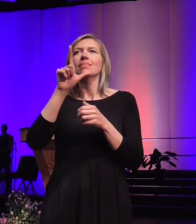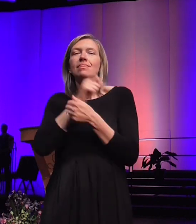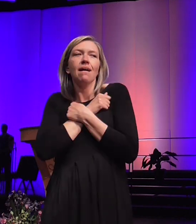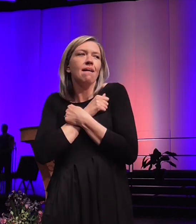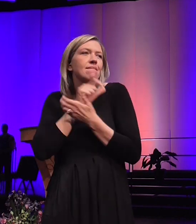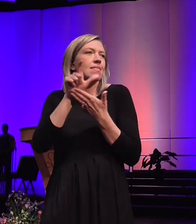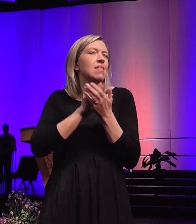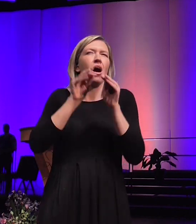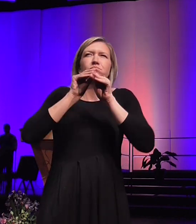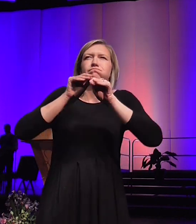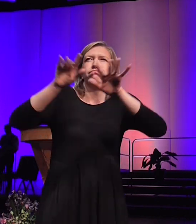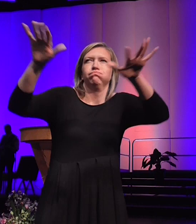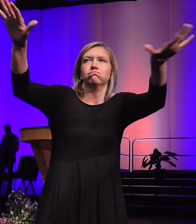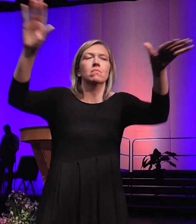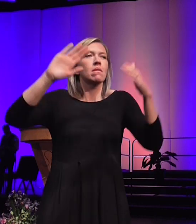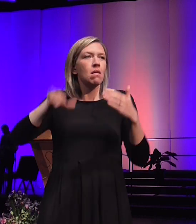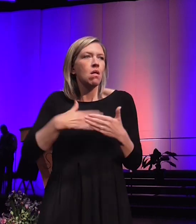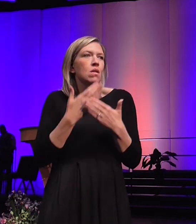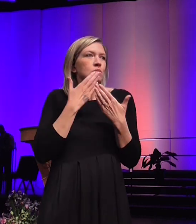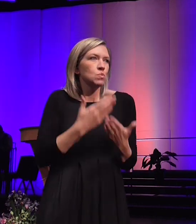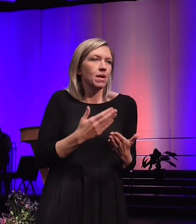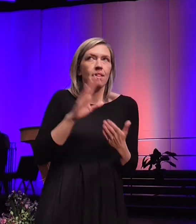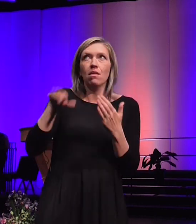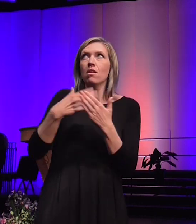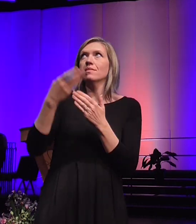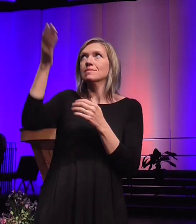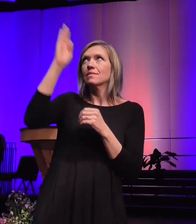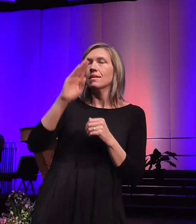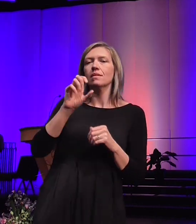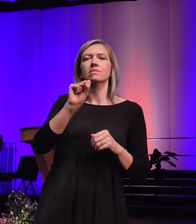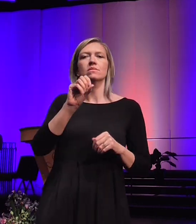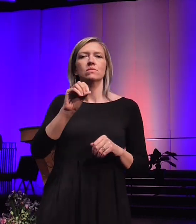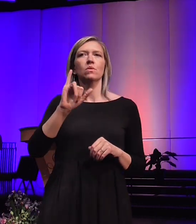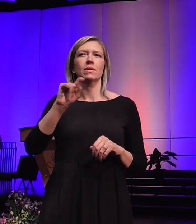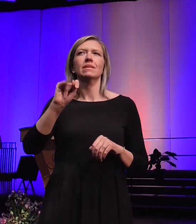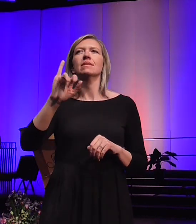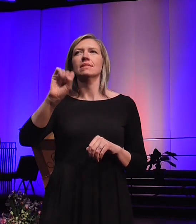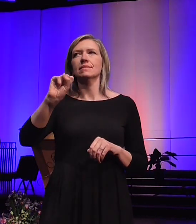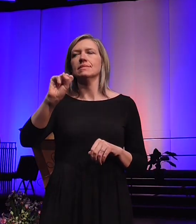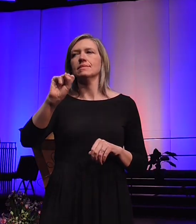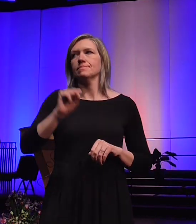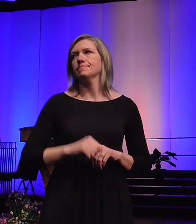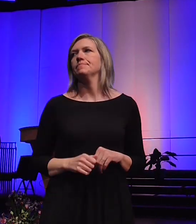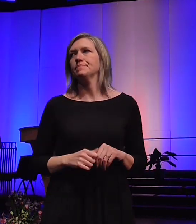well, because all is God, and so it is.